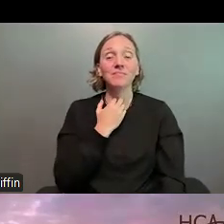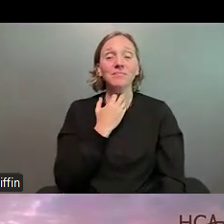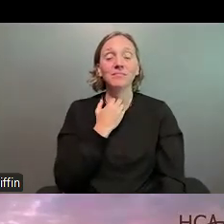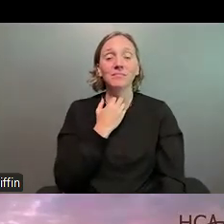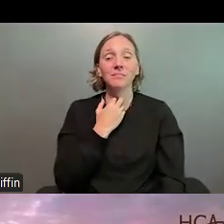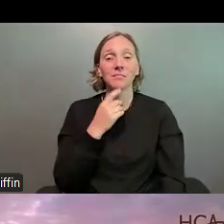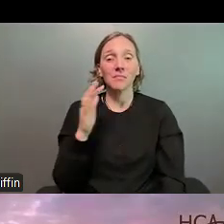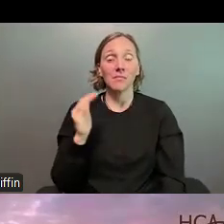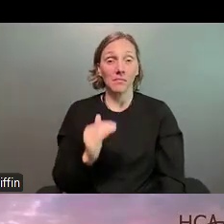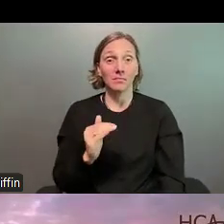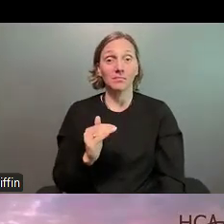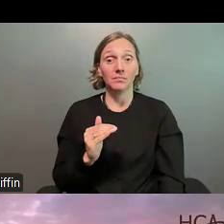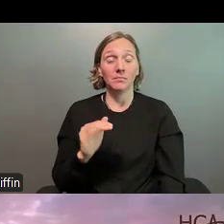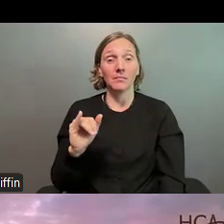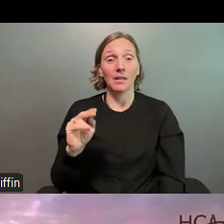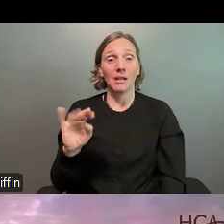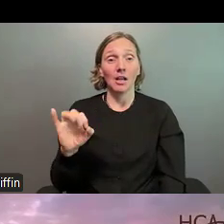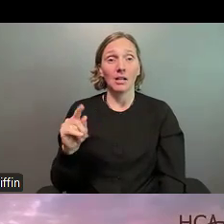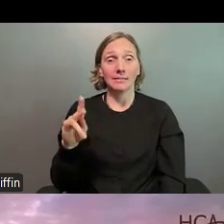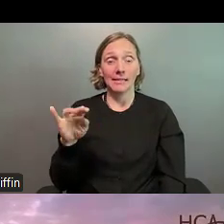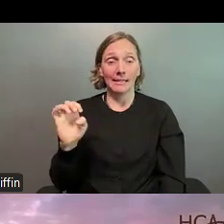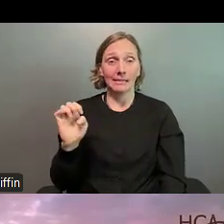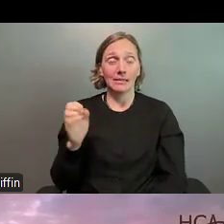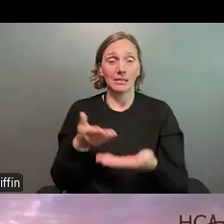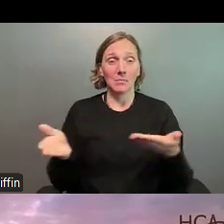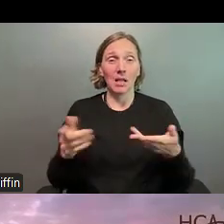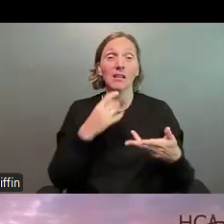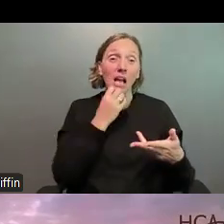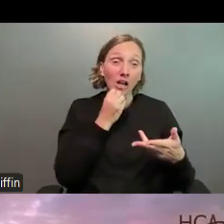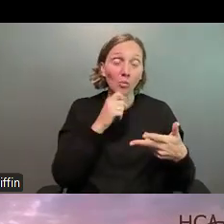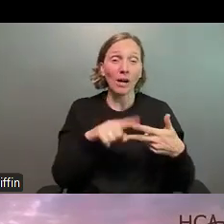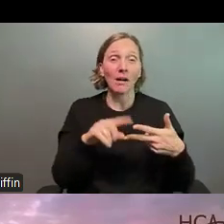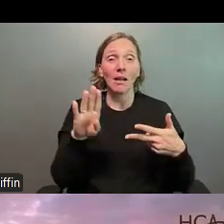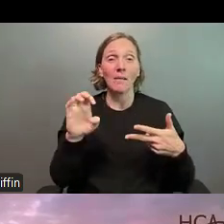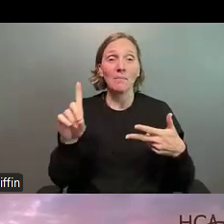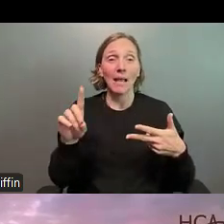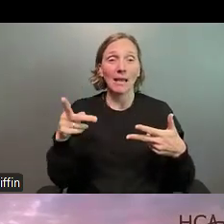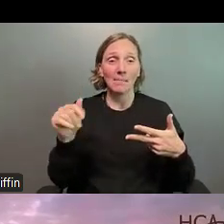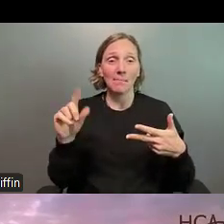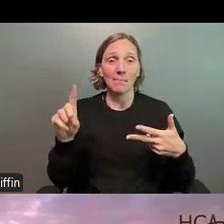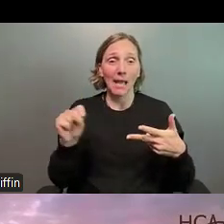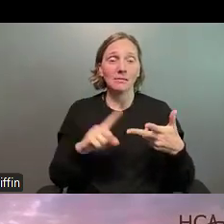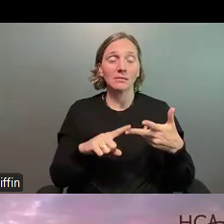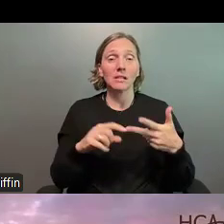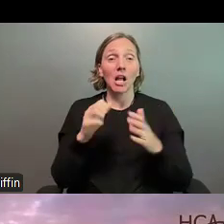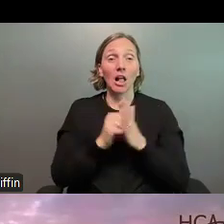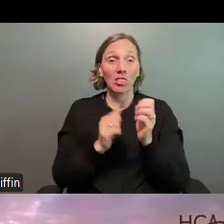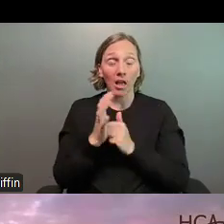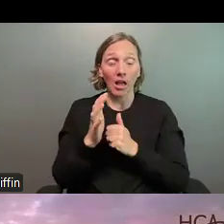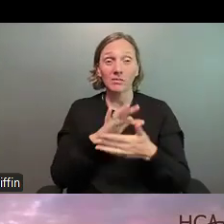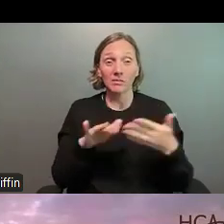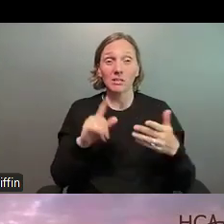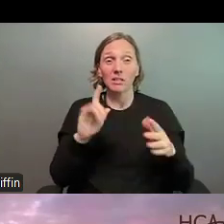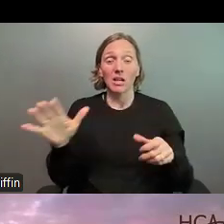Are incontinence supplies like underwear, bed pads, and gloves covered for AHE enrollees?